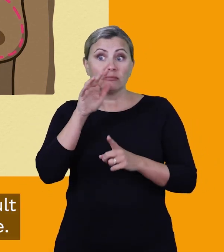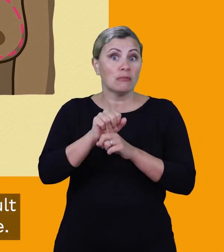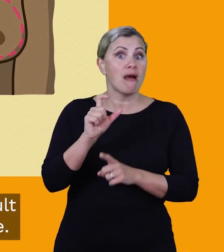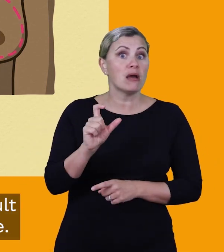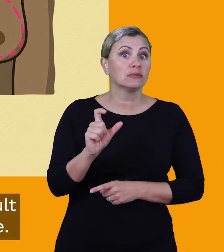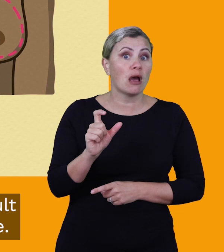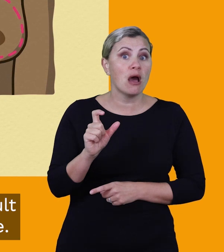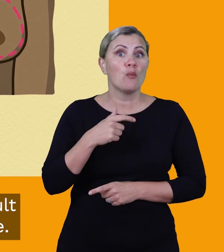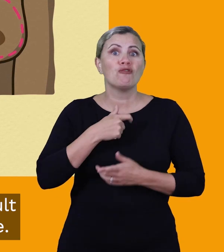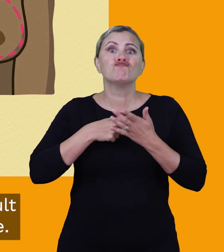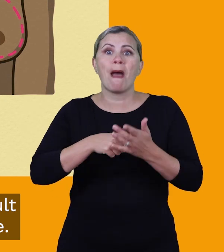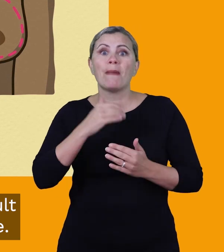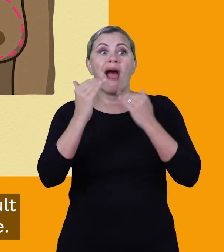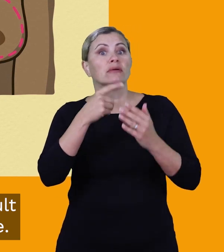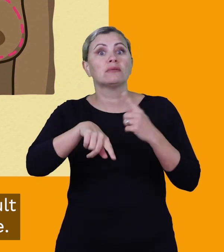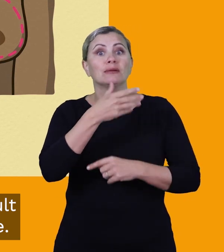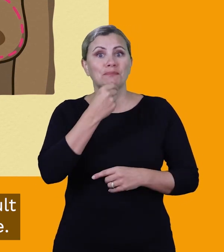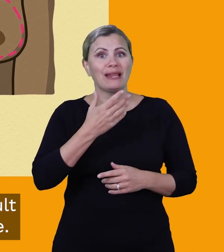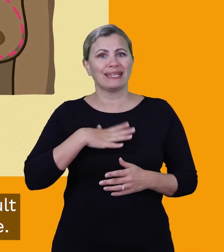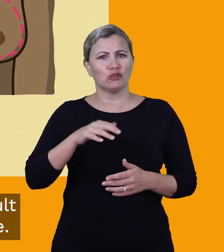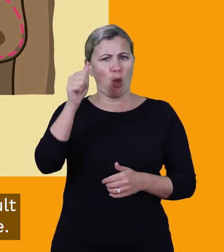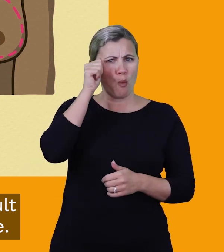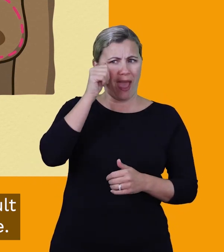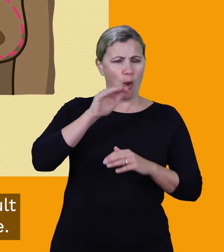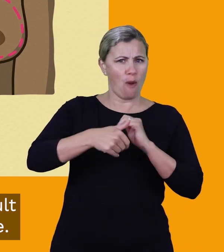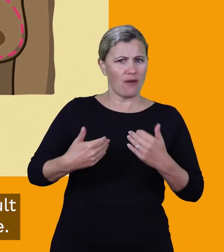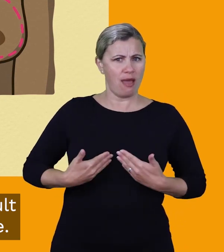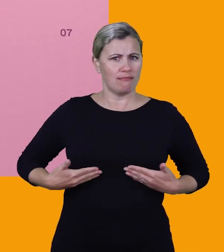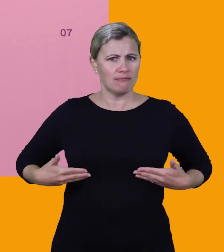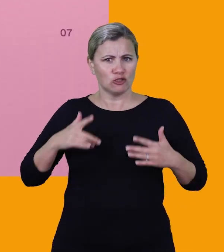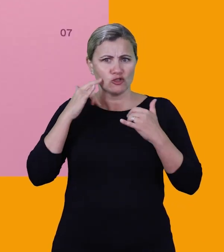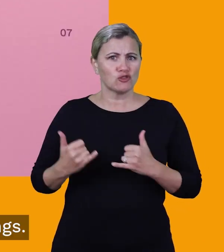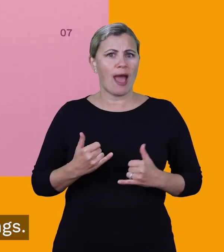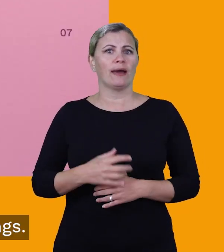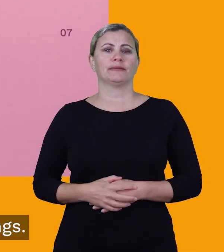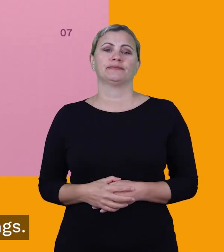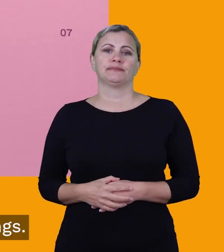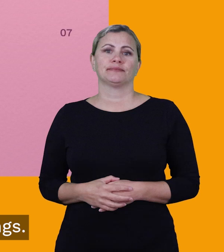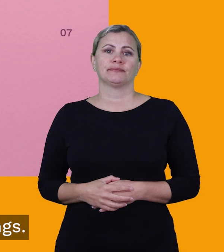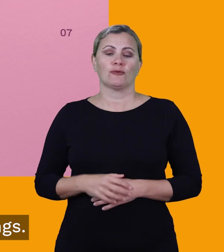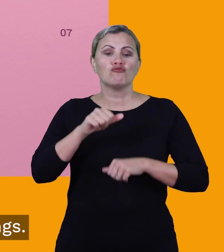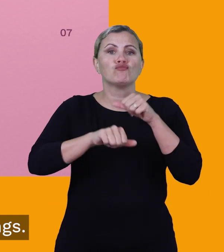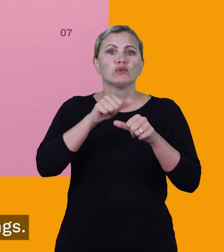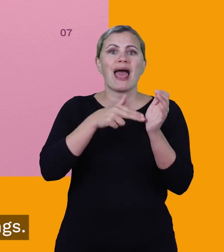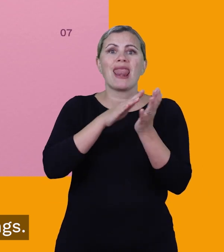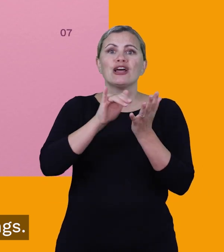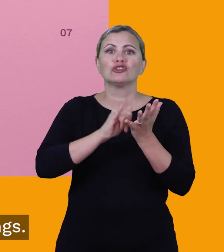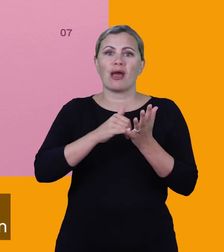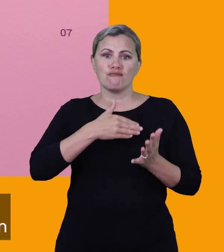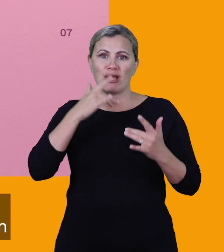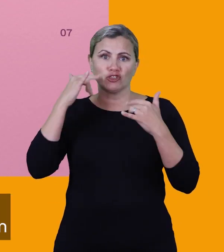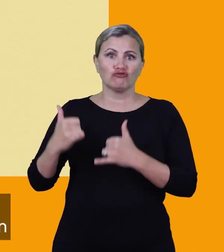so we recommend that adult men should be body aware. Routine NHS breast screenings.